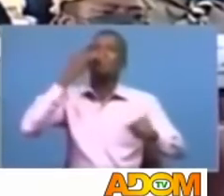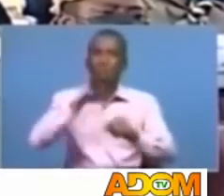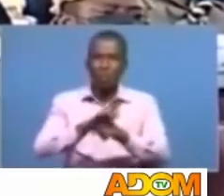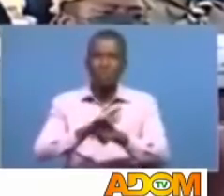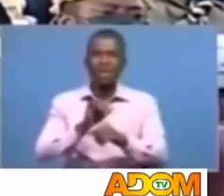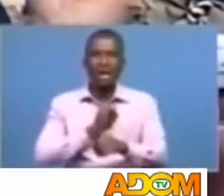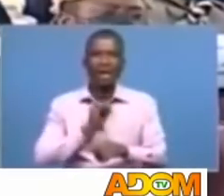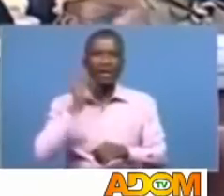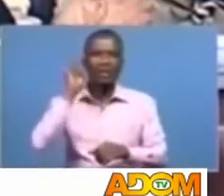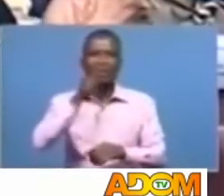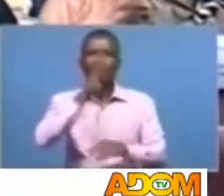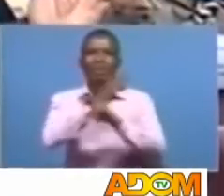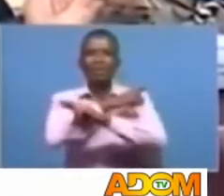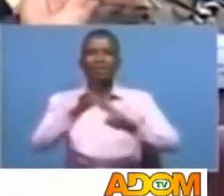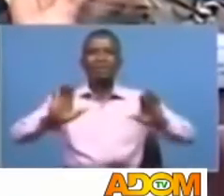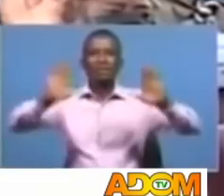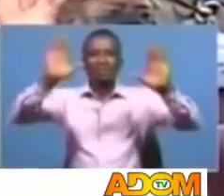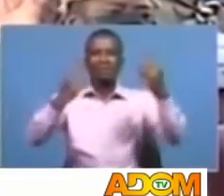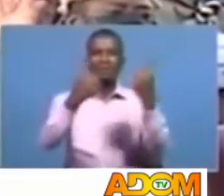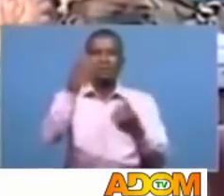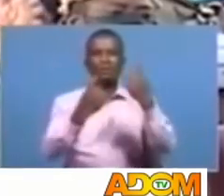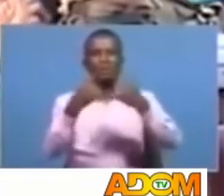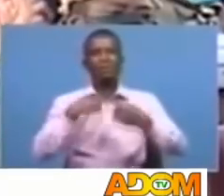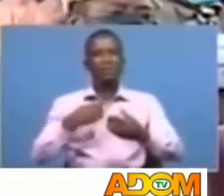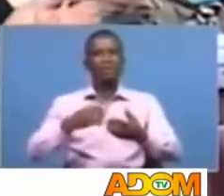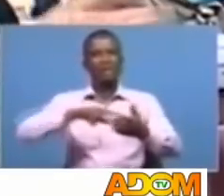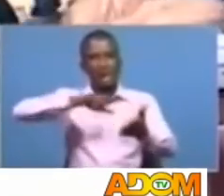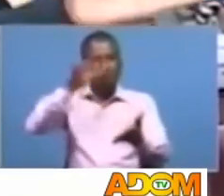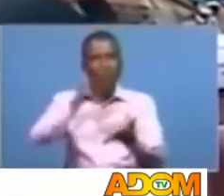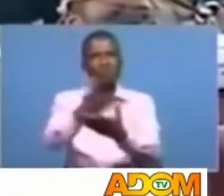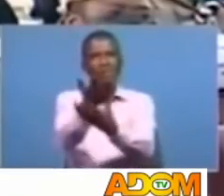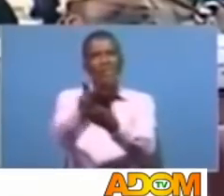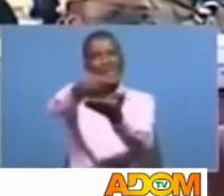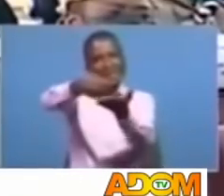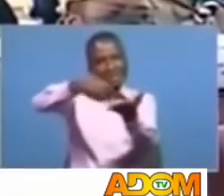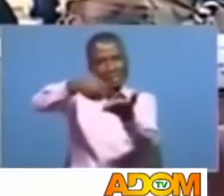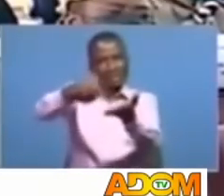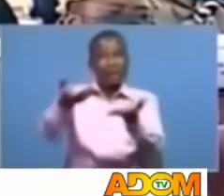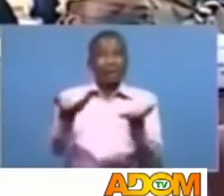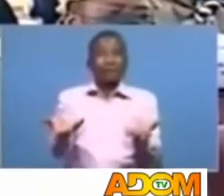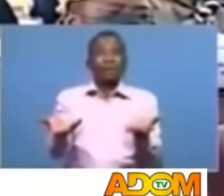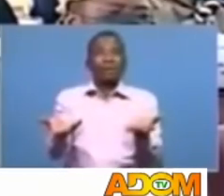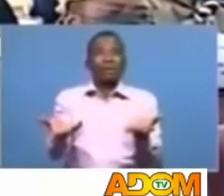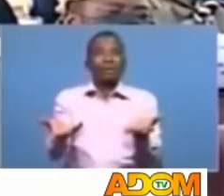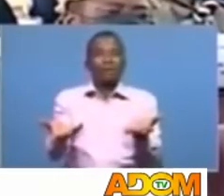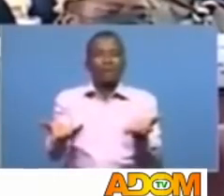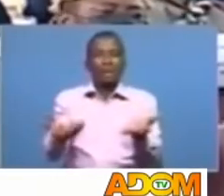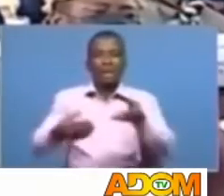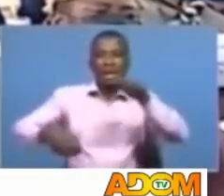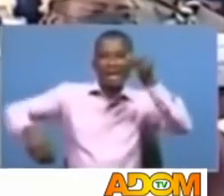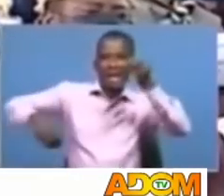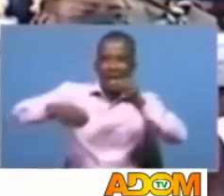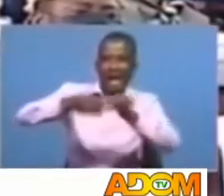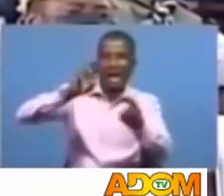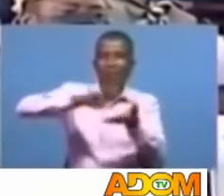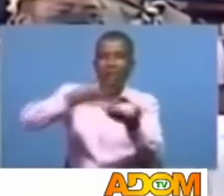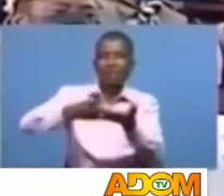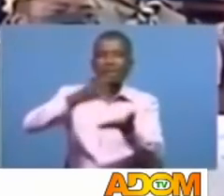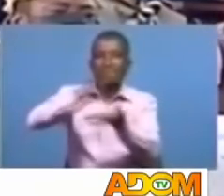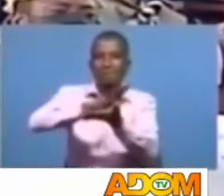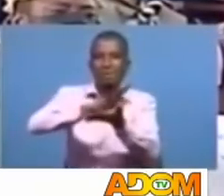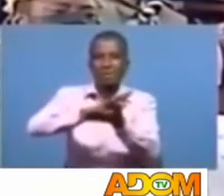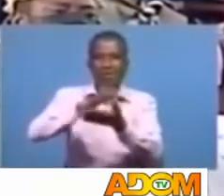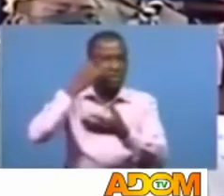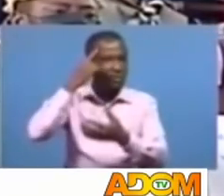of verification of the case of the first respondent. Subsequently filed a witness statement on